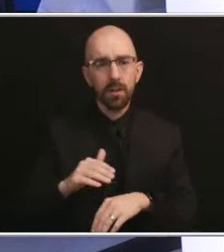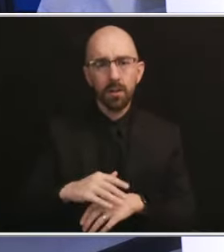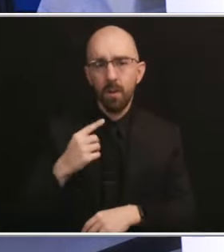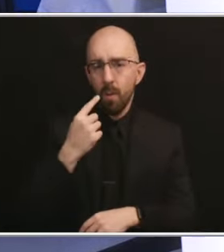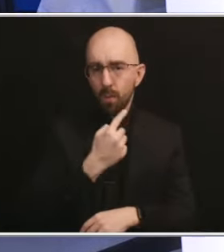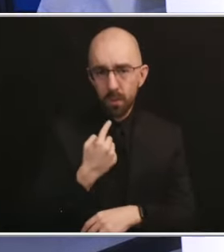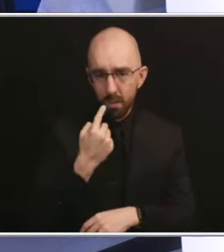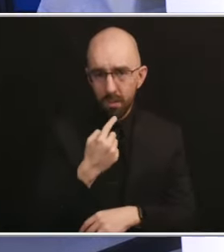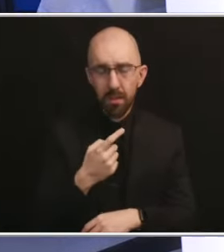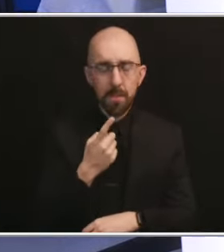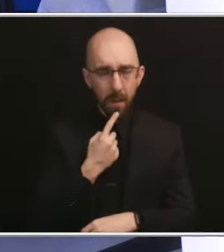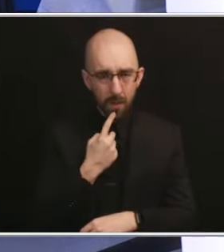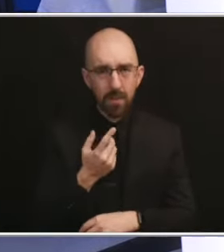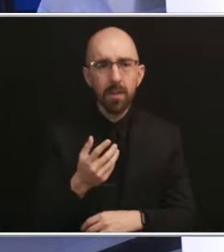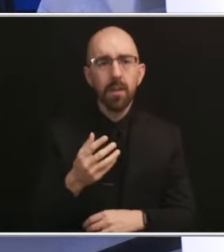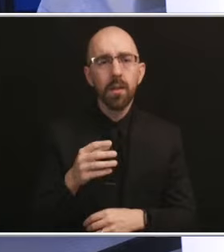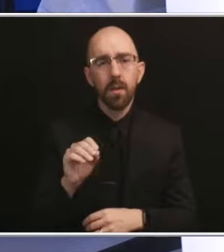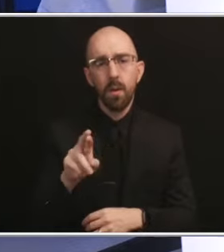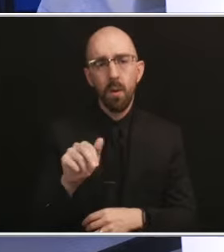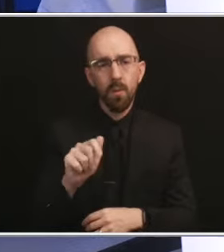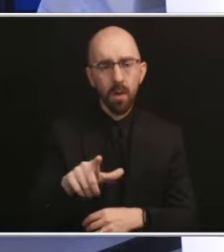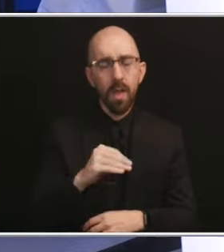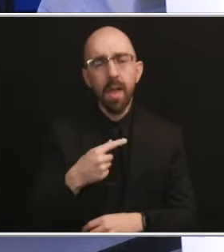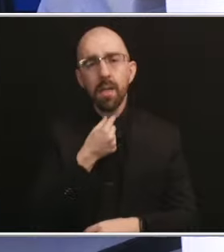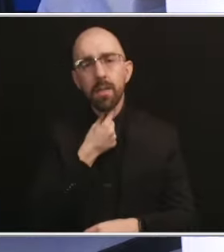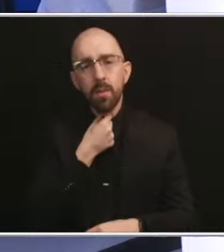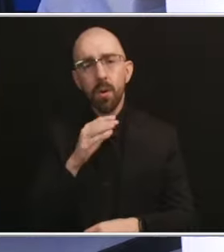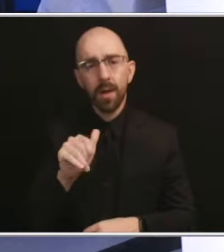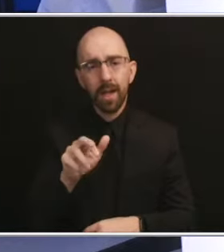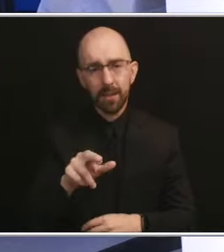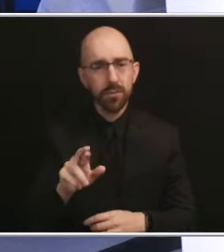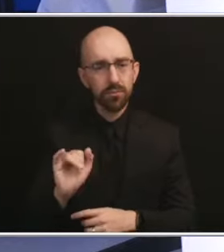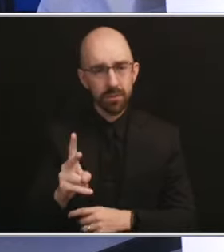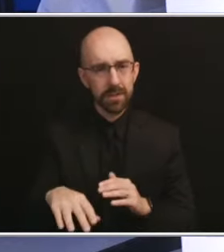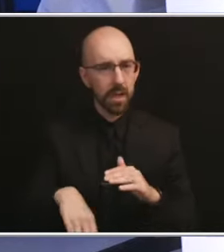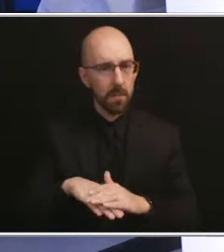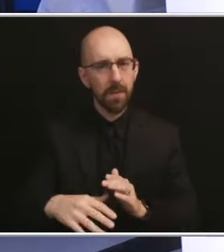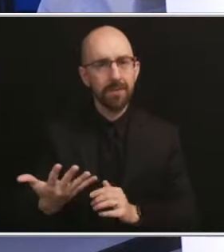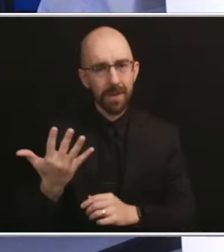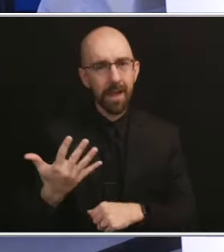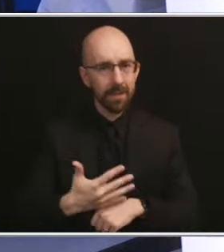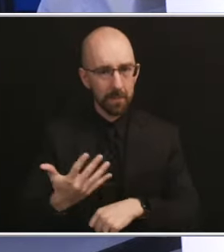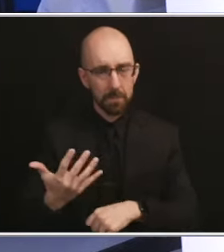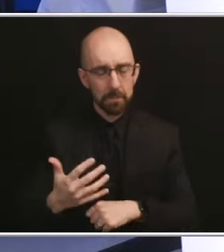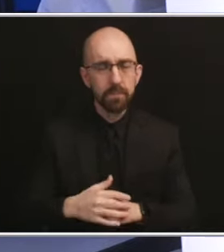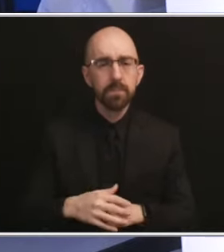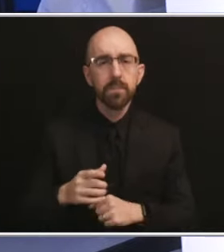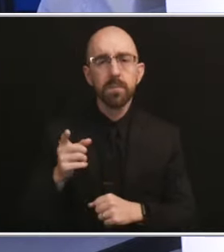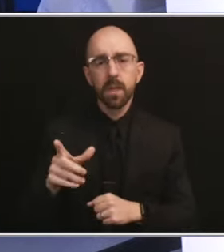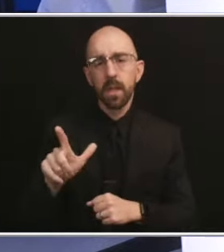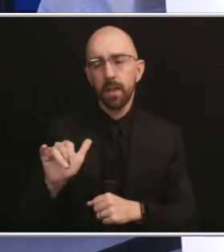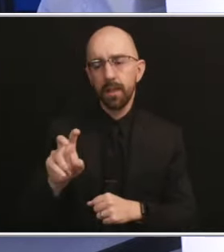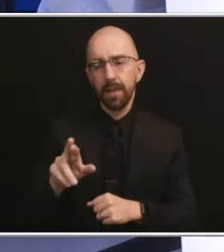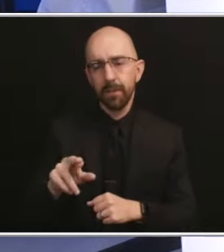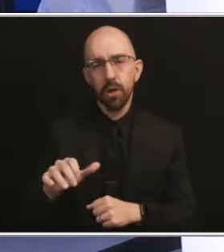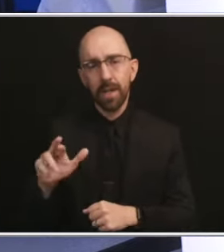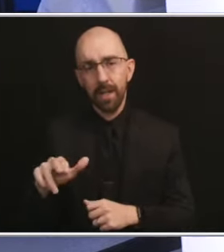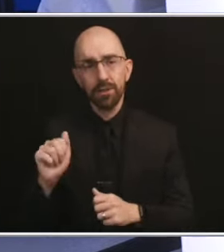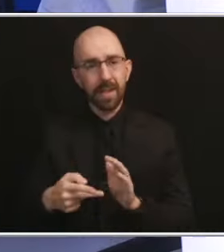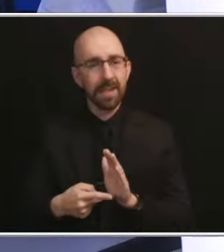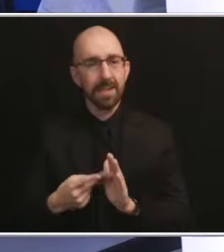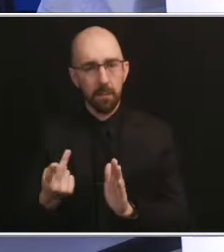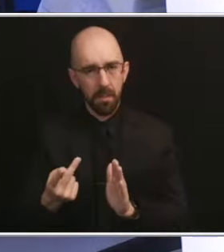mouth and oral and throat cancers risk up to 5 times, while liver cancer risk can double. Tell us